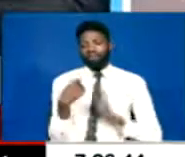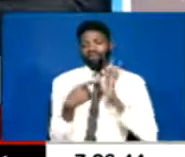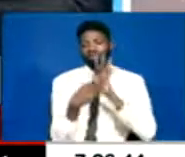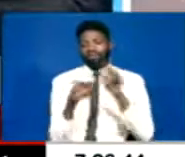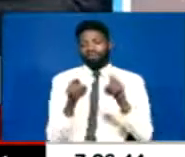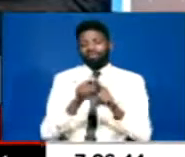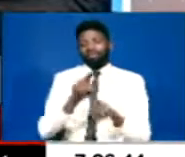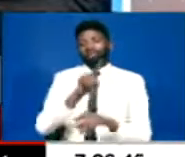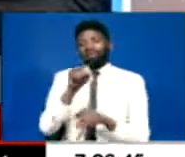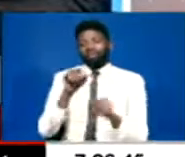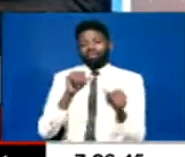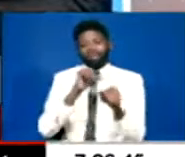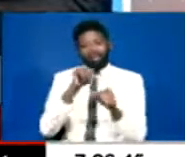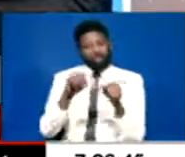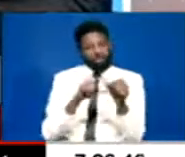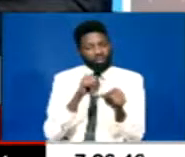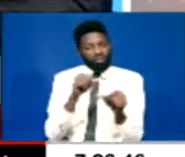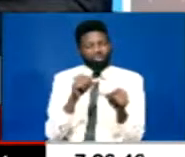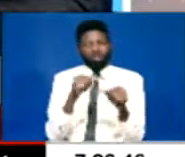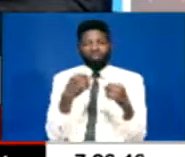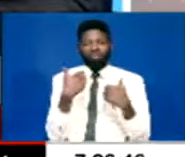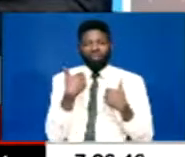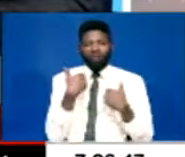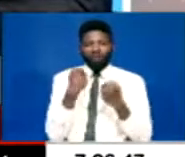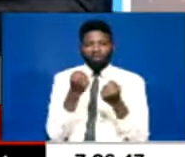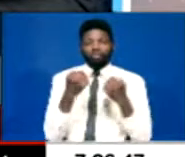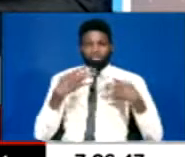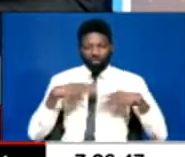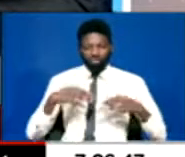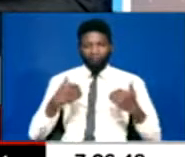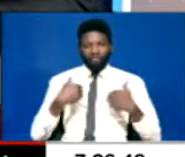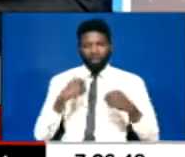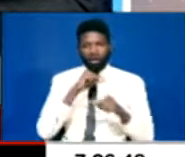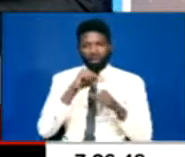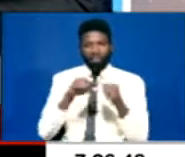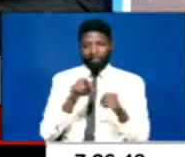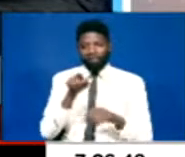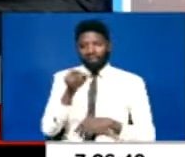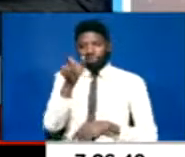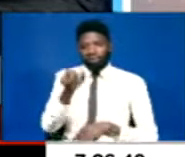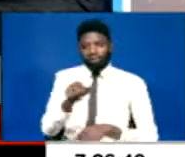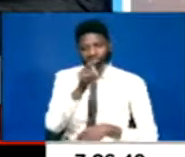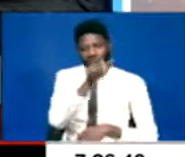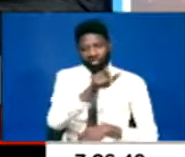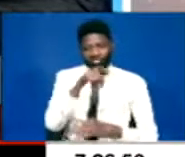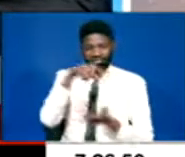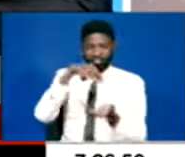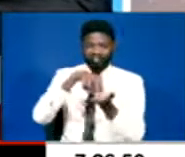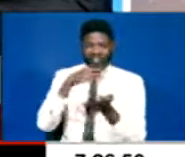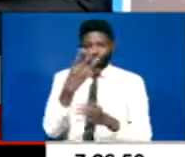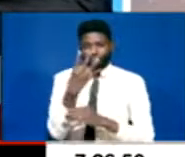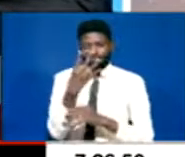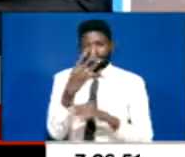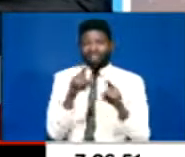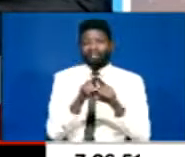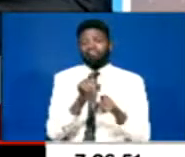on the confidence that people have on this particular candidate in regards to the plans that they have for the country, he was actually at the top of